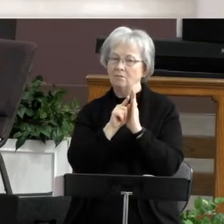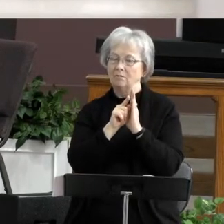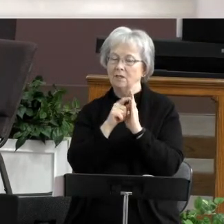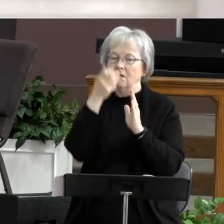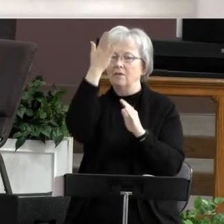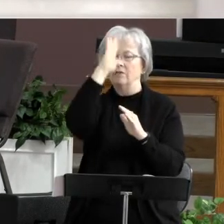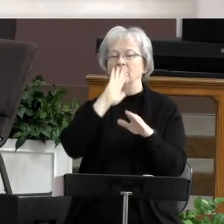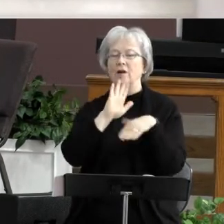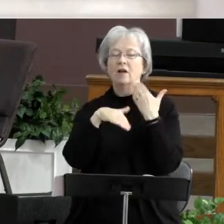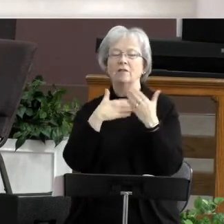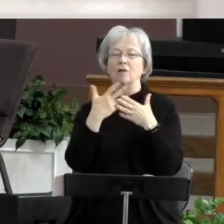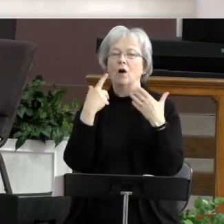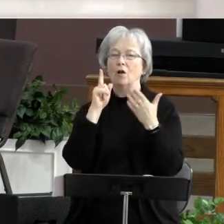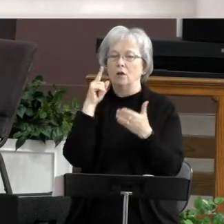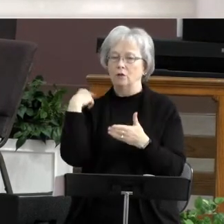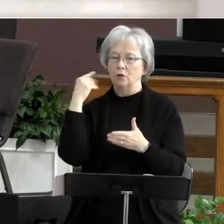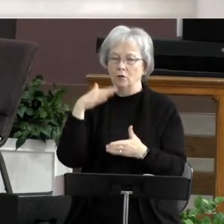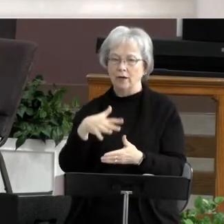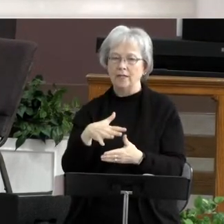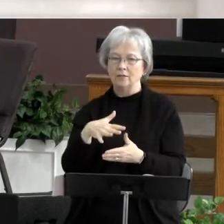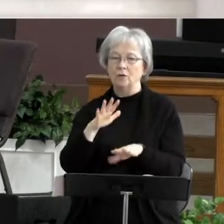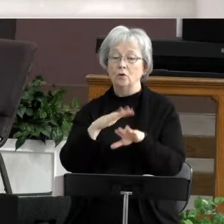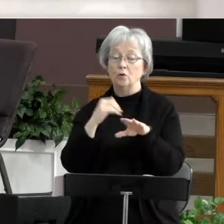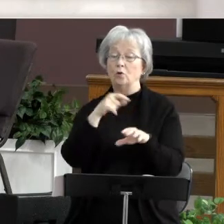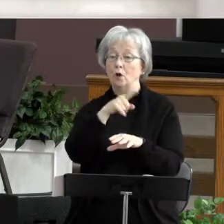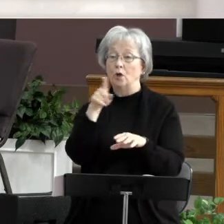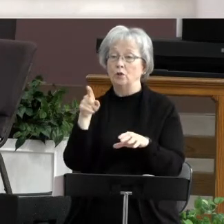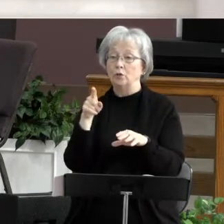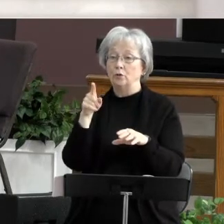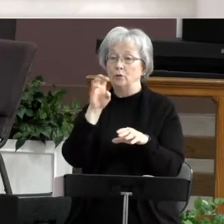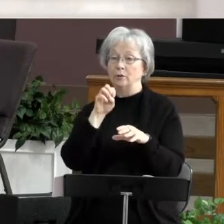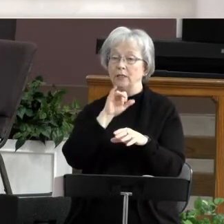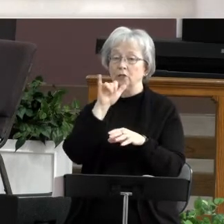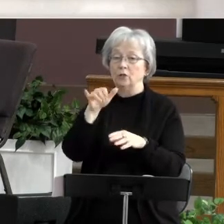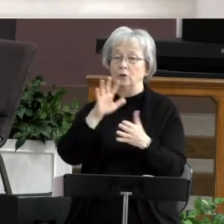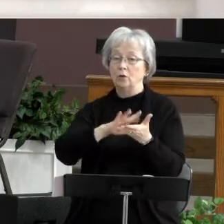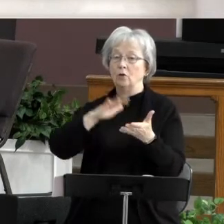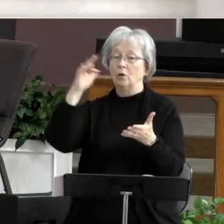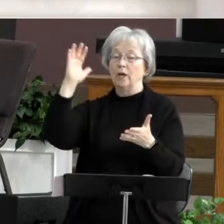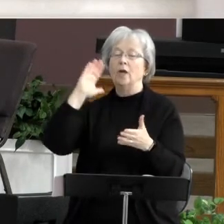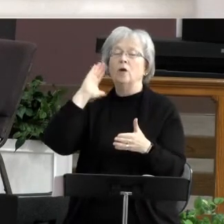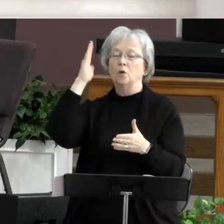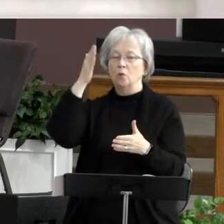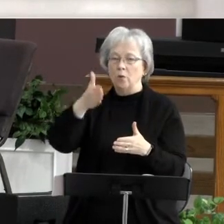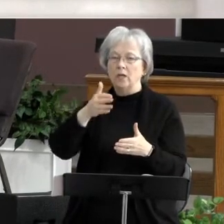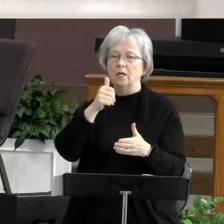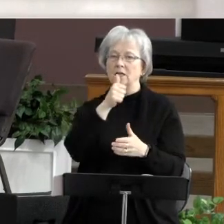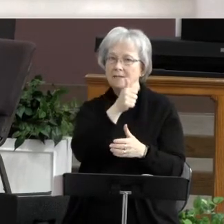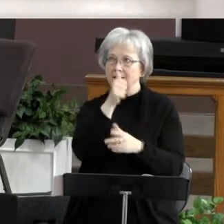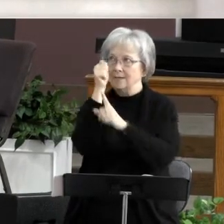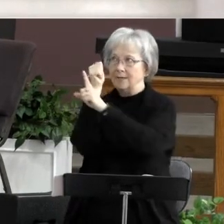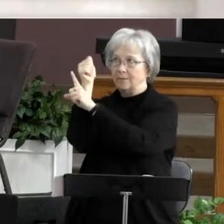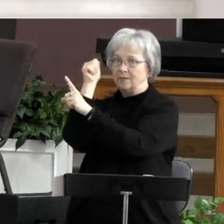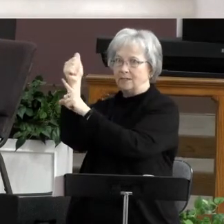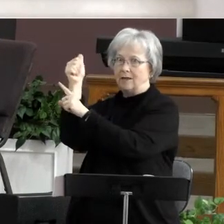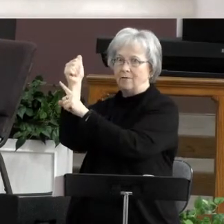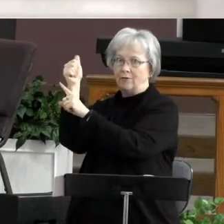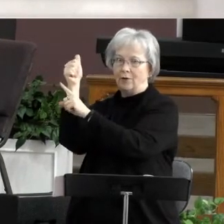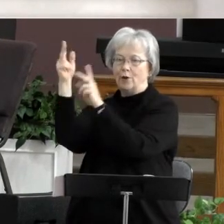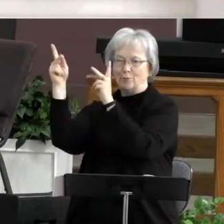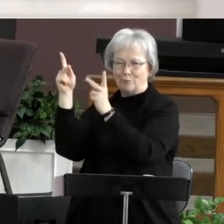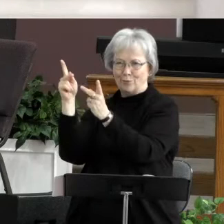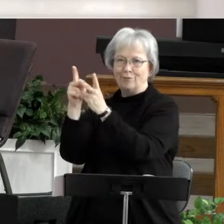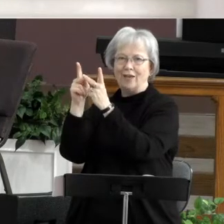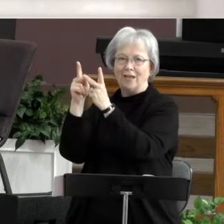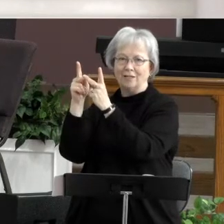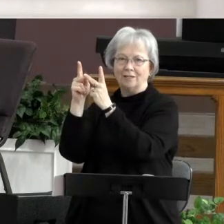grace, who called you to His eternal glory in Christ, will Himself perfect, confirm, strengthen,